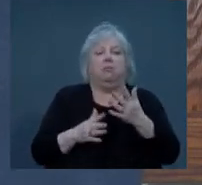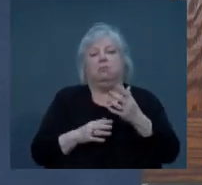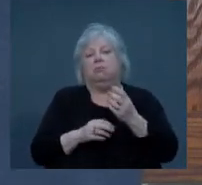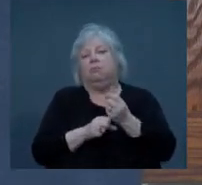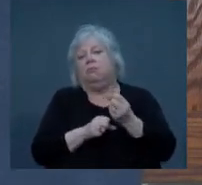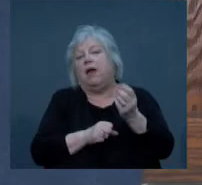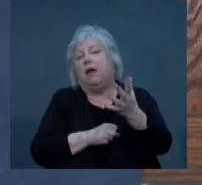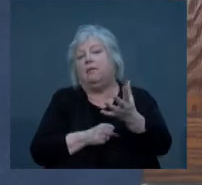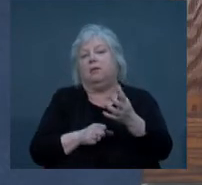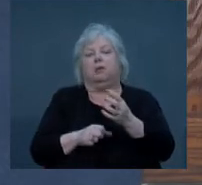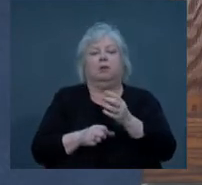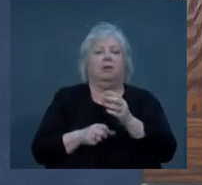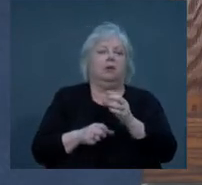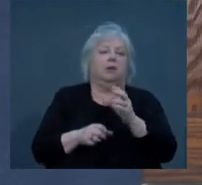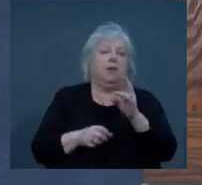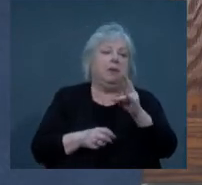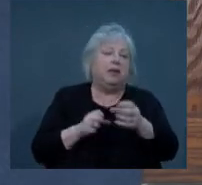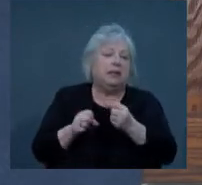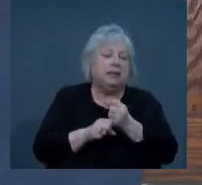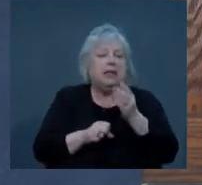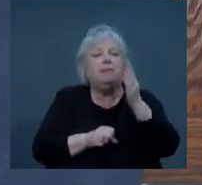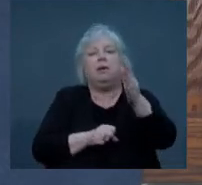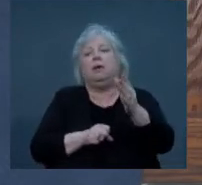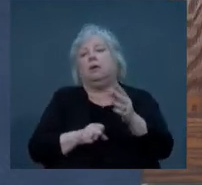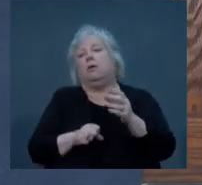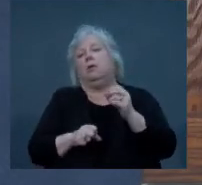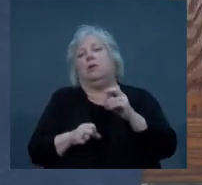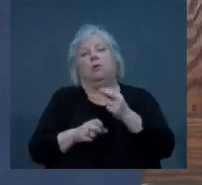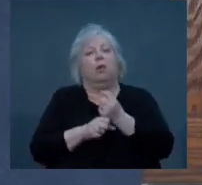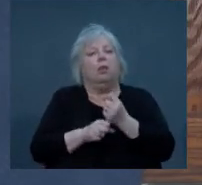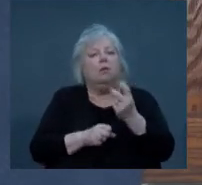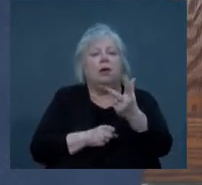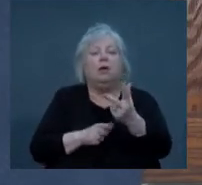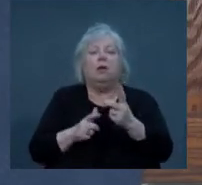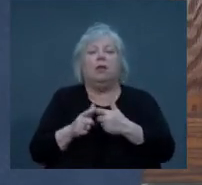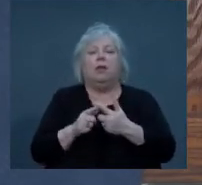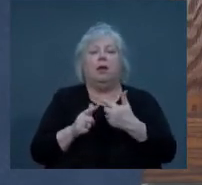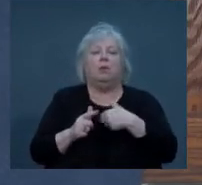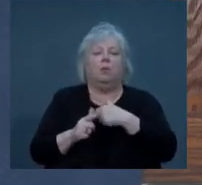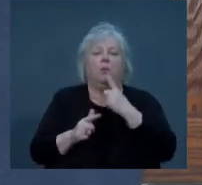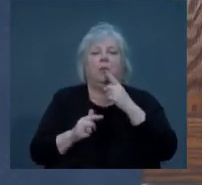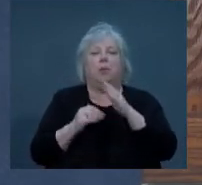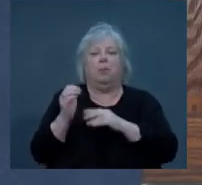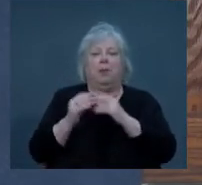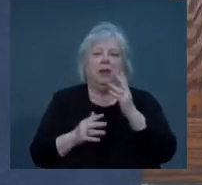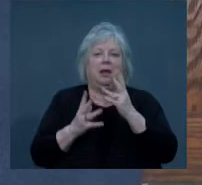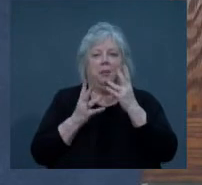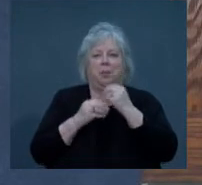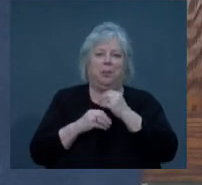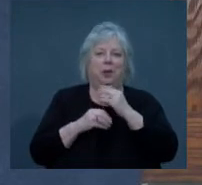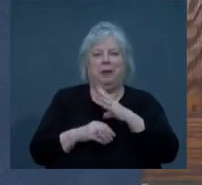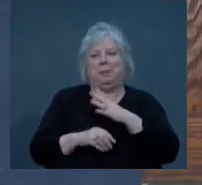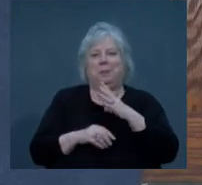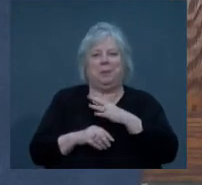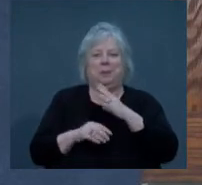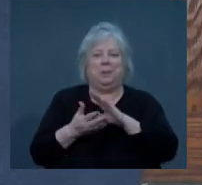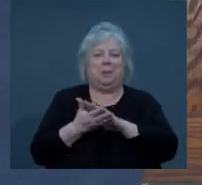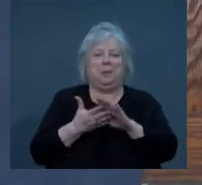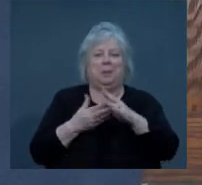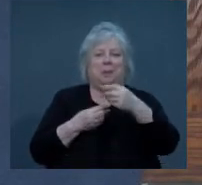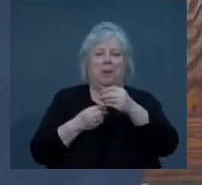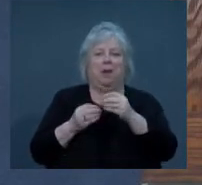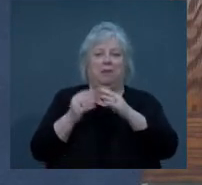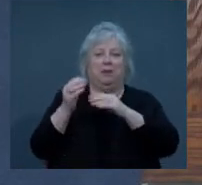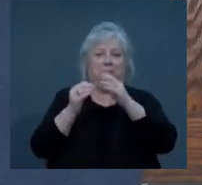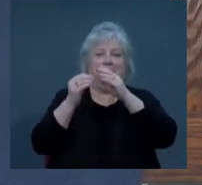7 years, or 3 years, we will put a peachy keen new building there, office